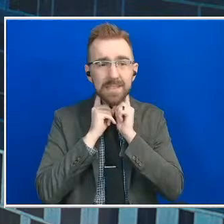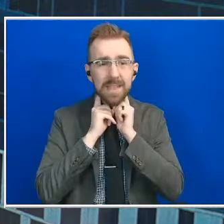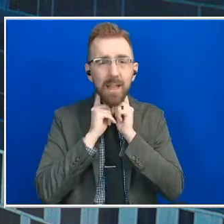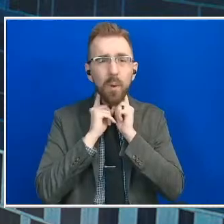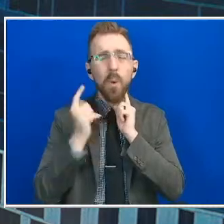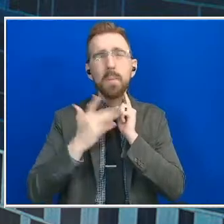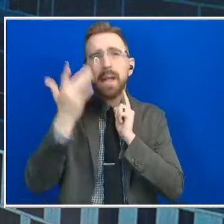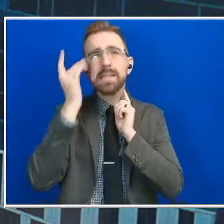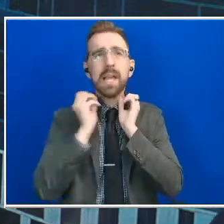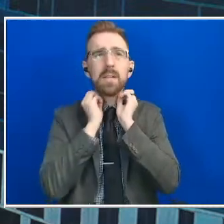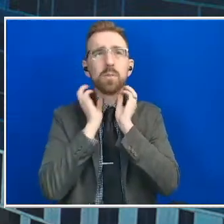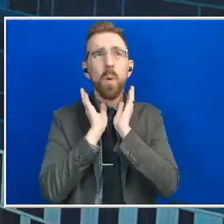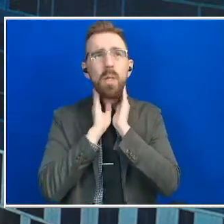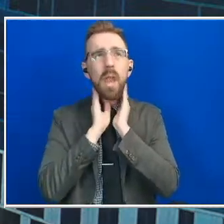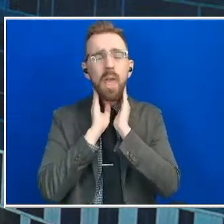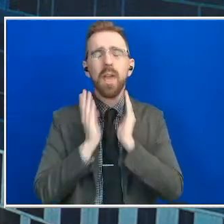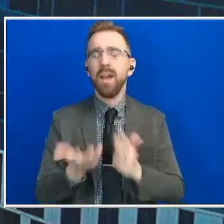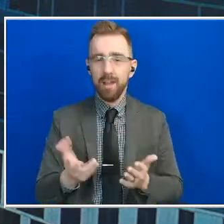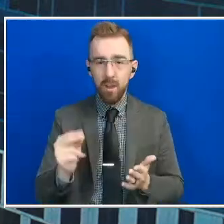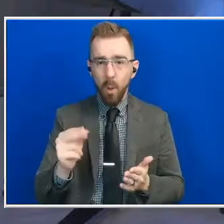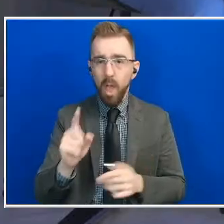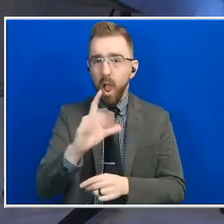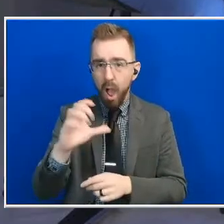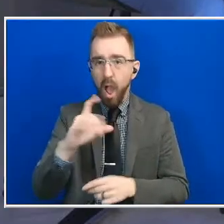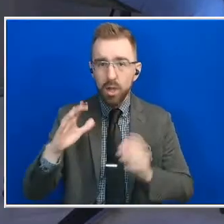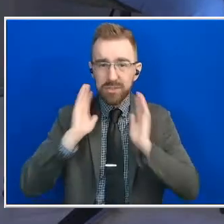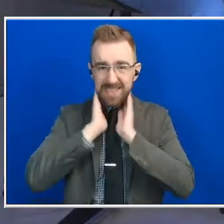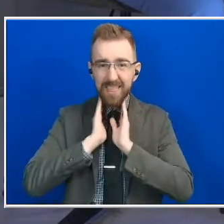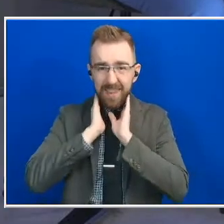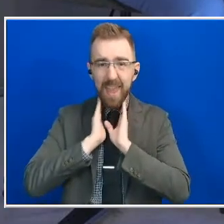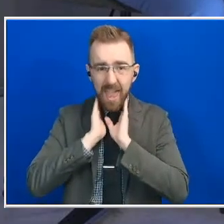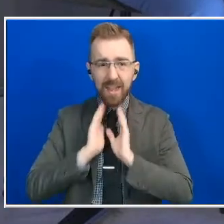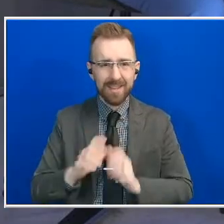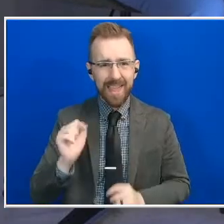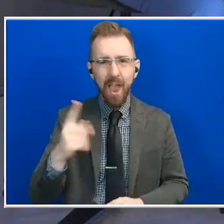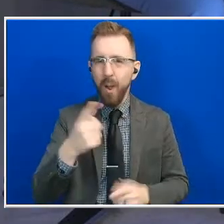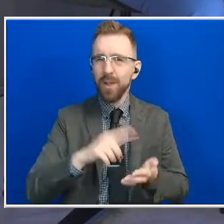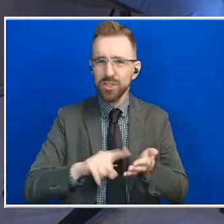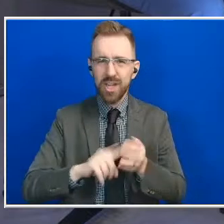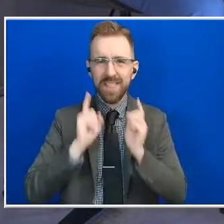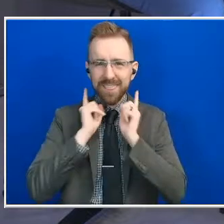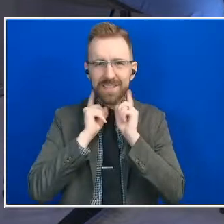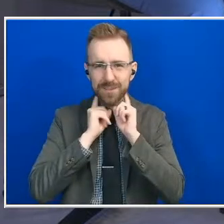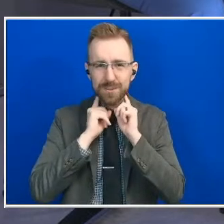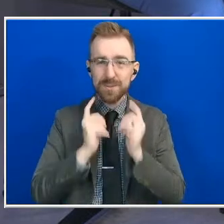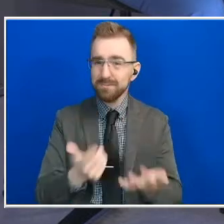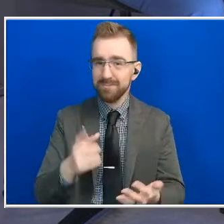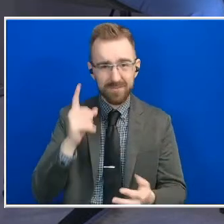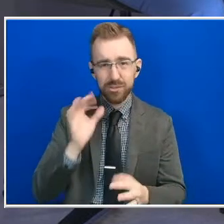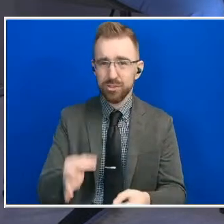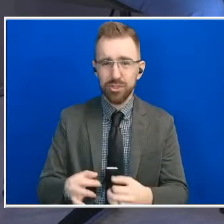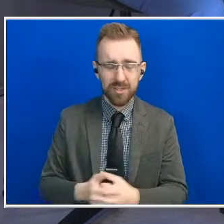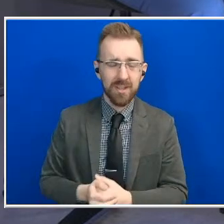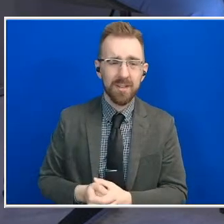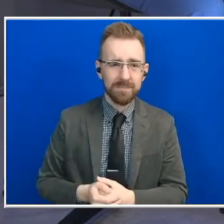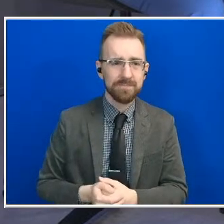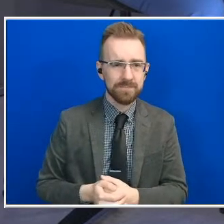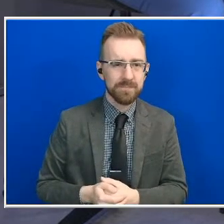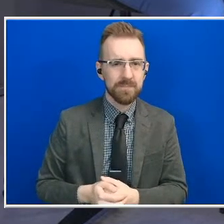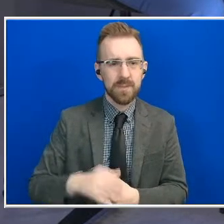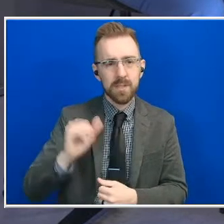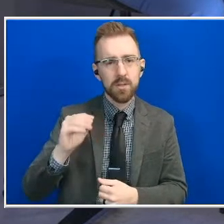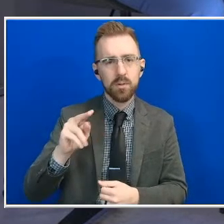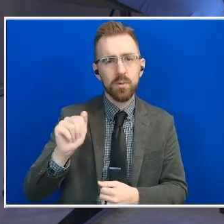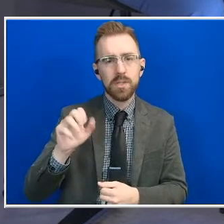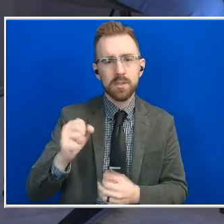yes. But no, there's hundreds in your head. That's exactly, yeah, the two you're always checking to see if you, yeah, for sure. Jonas wants to know, does chemotherapy work